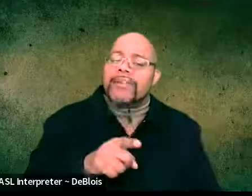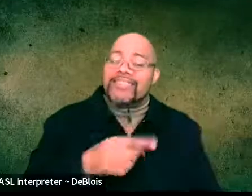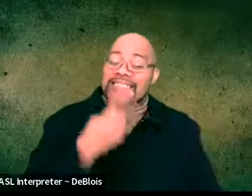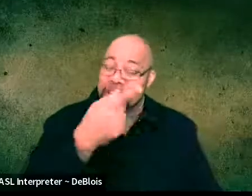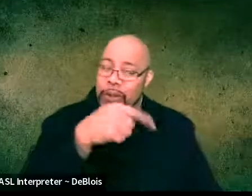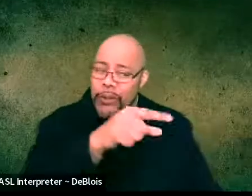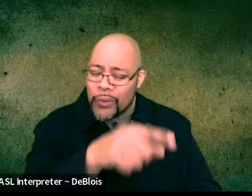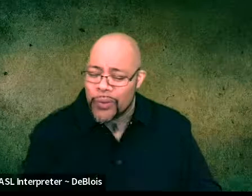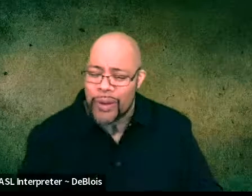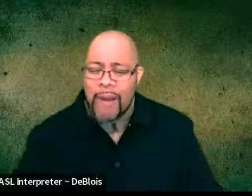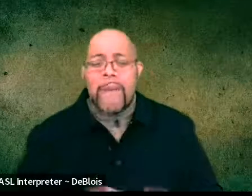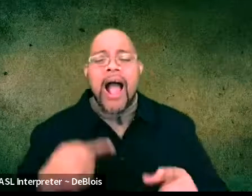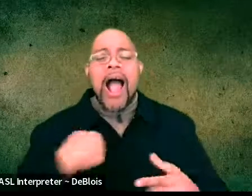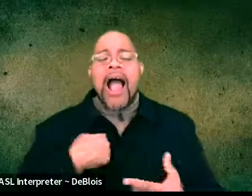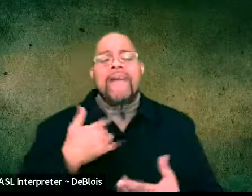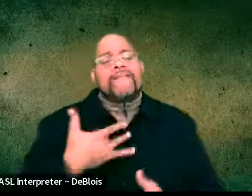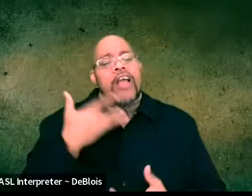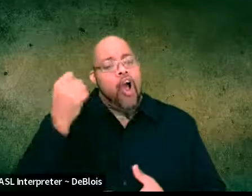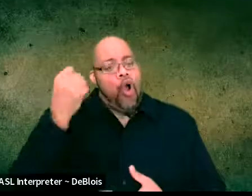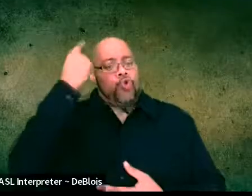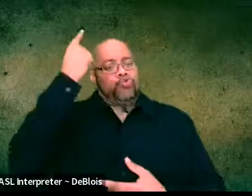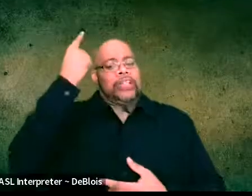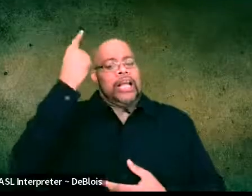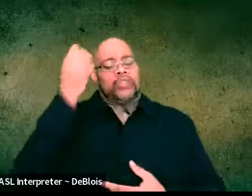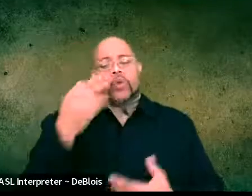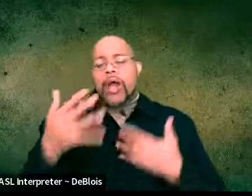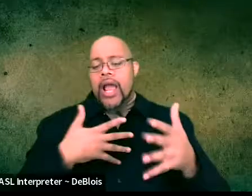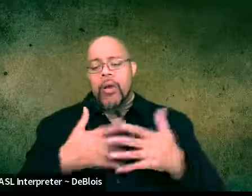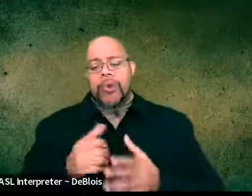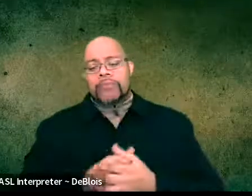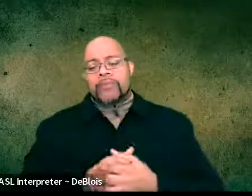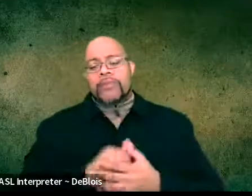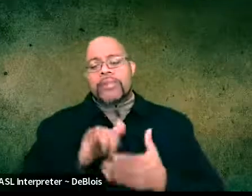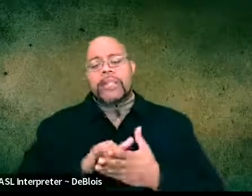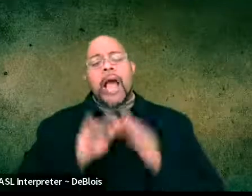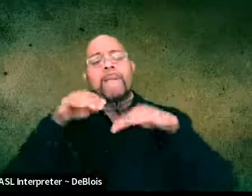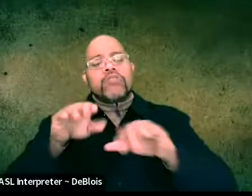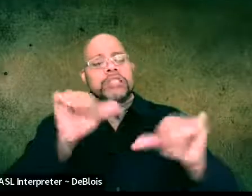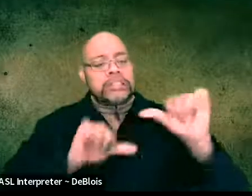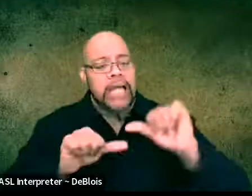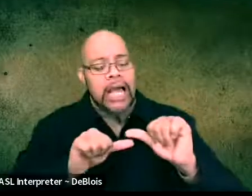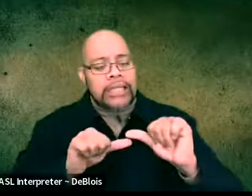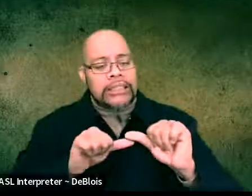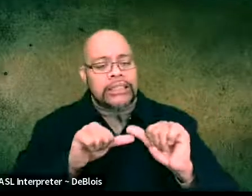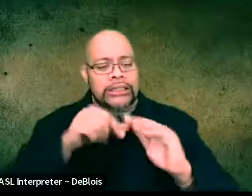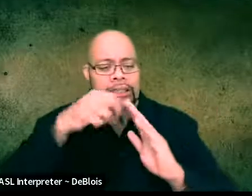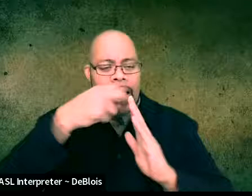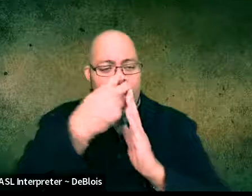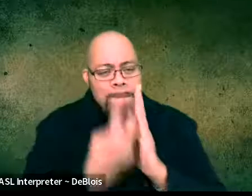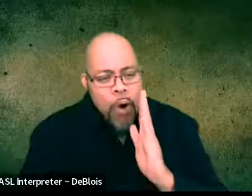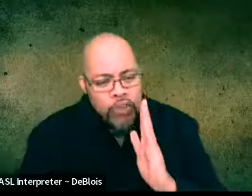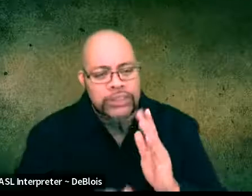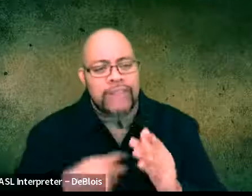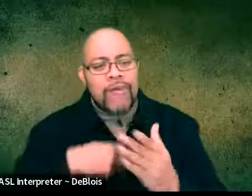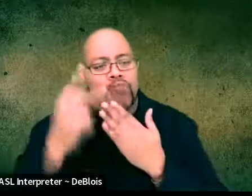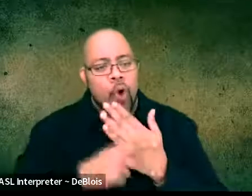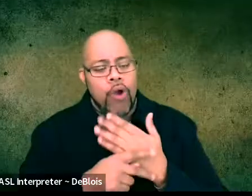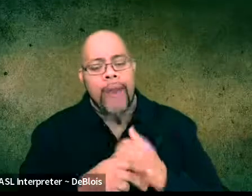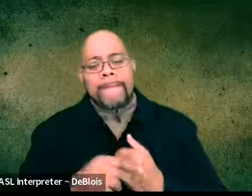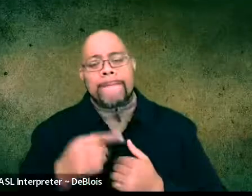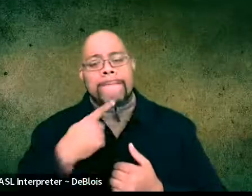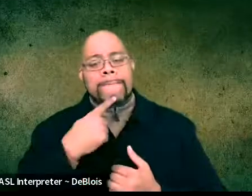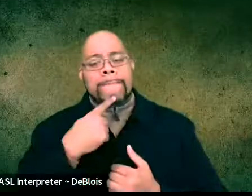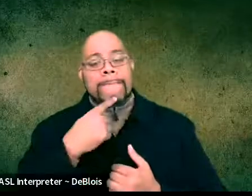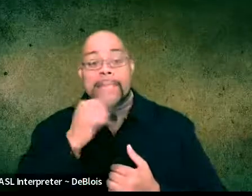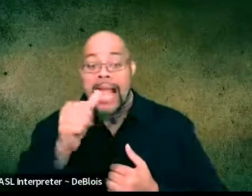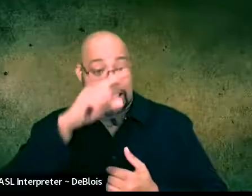CQ, but no, there's a sense of understanding. So anyway, this marine science immersive program, as you can see, where this is not a